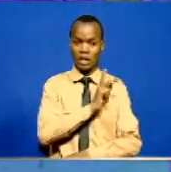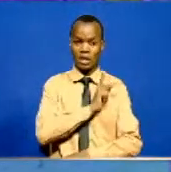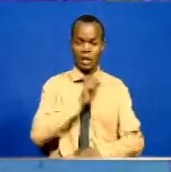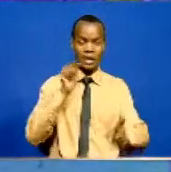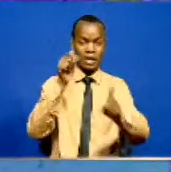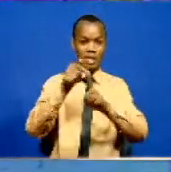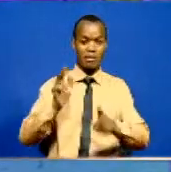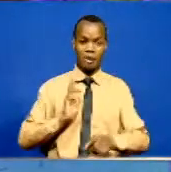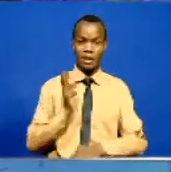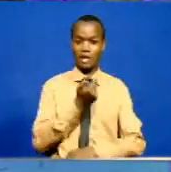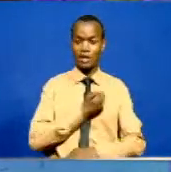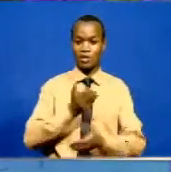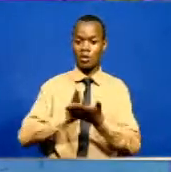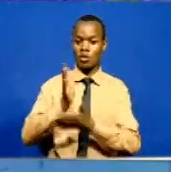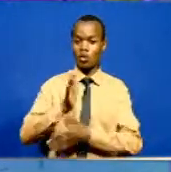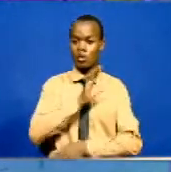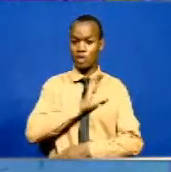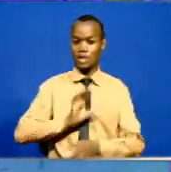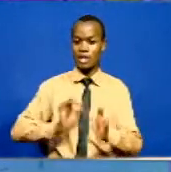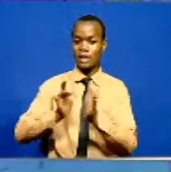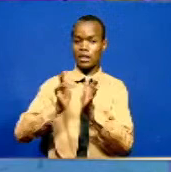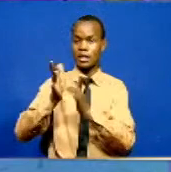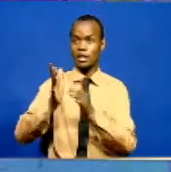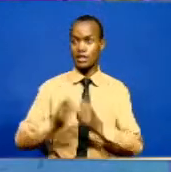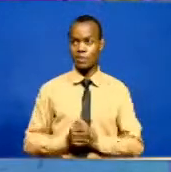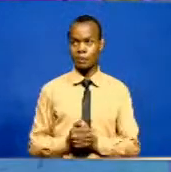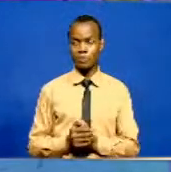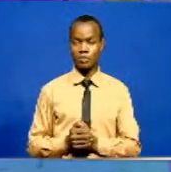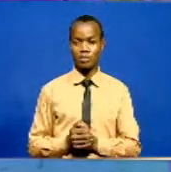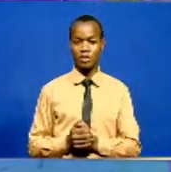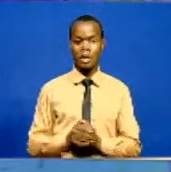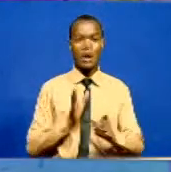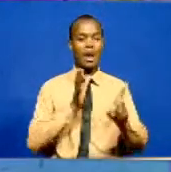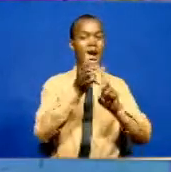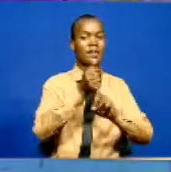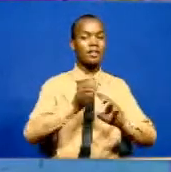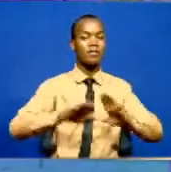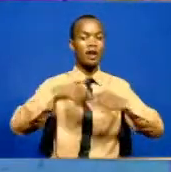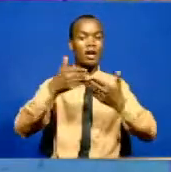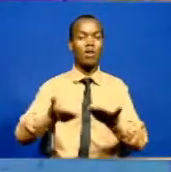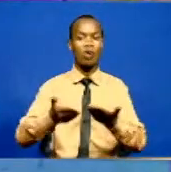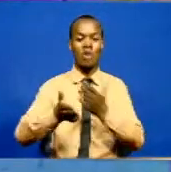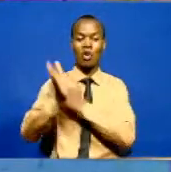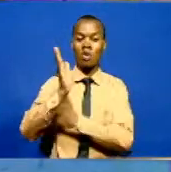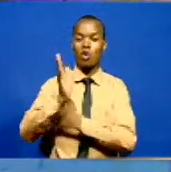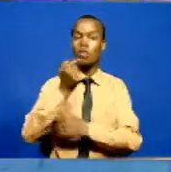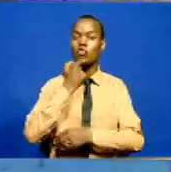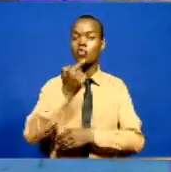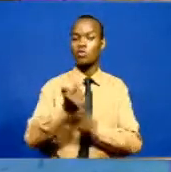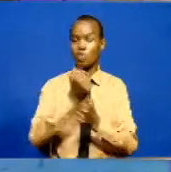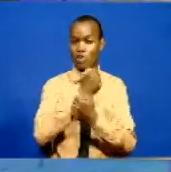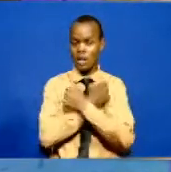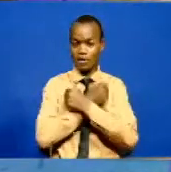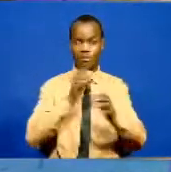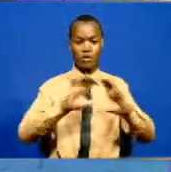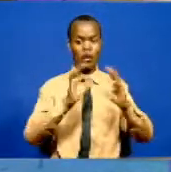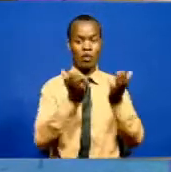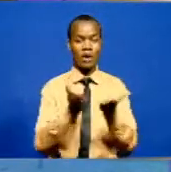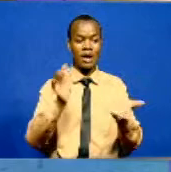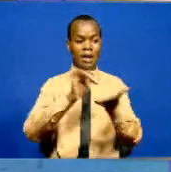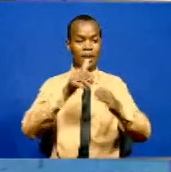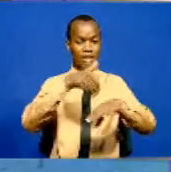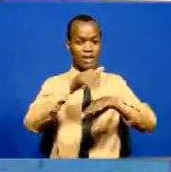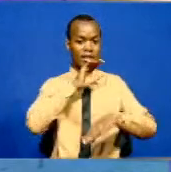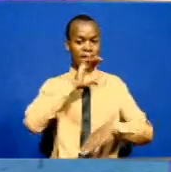us in Christ Jesus. How has he accomplished that? For God so loved the world that he gave his only